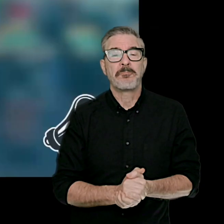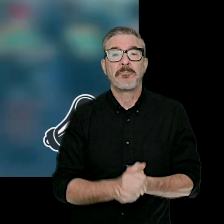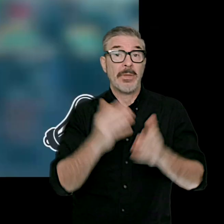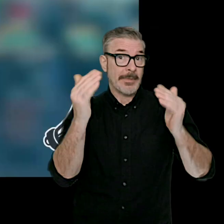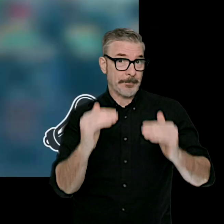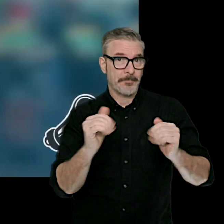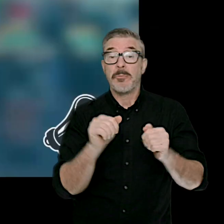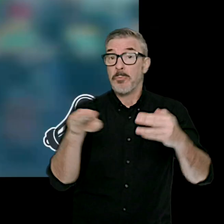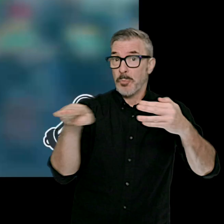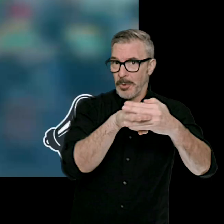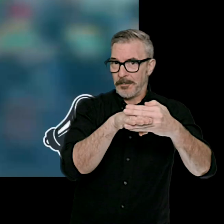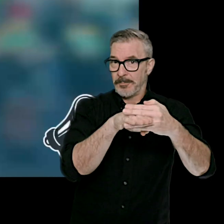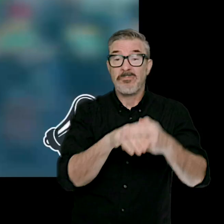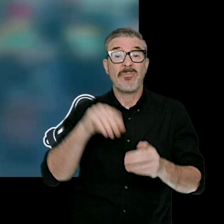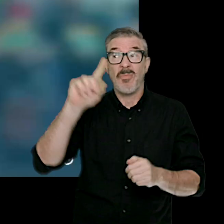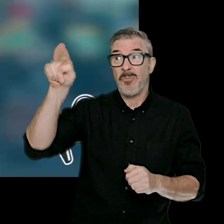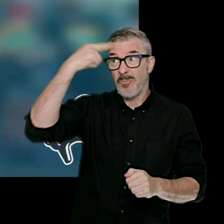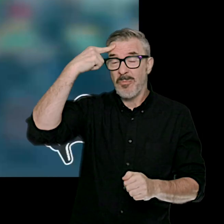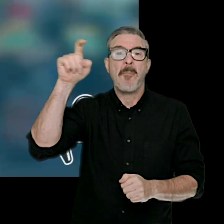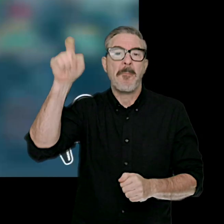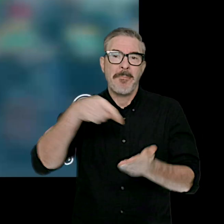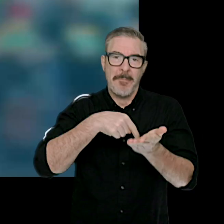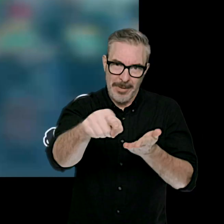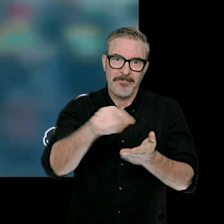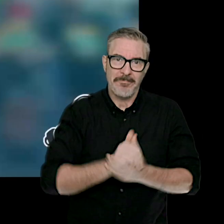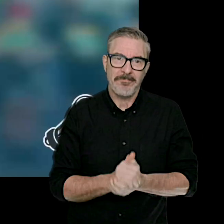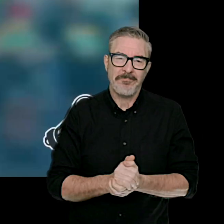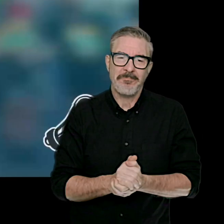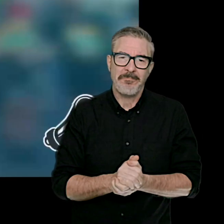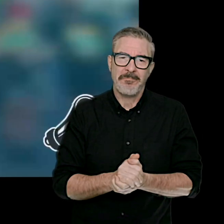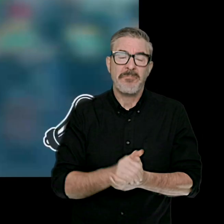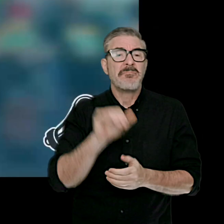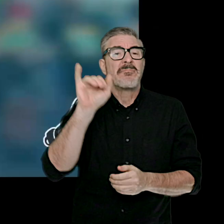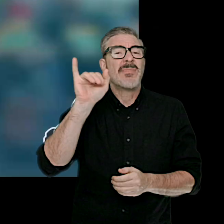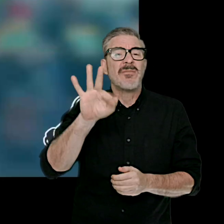If you are expected to be available during your break, you must be paid for it.